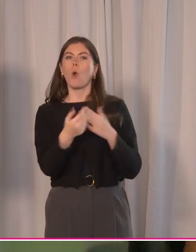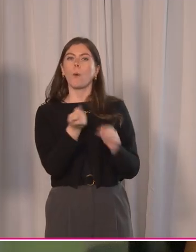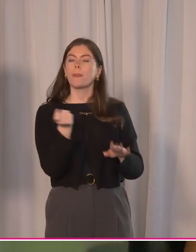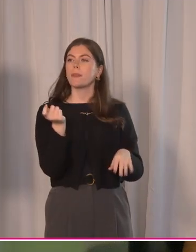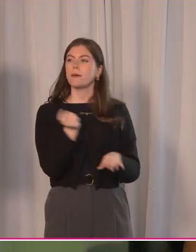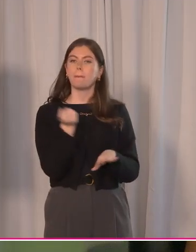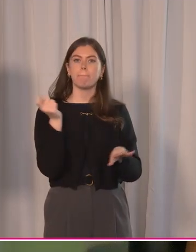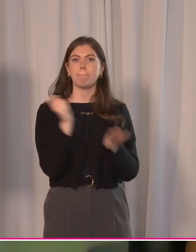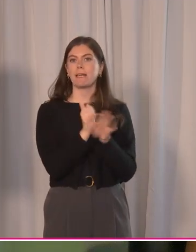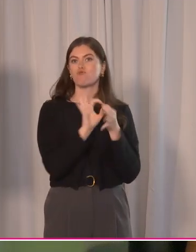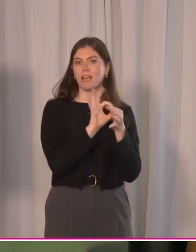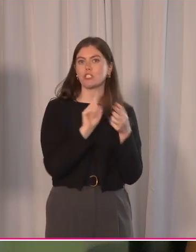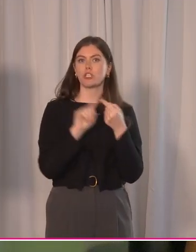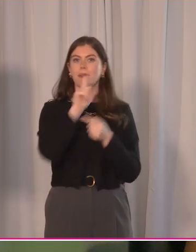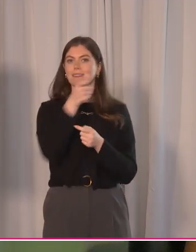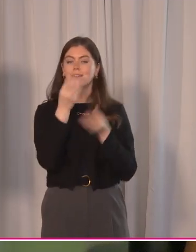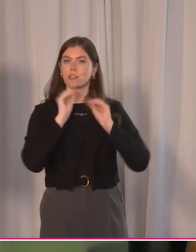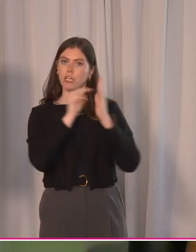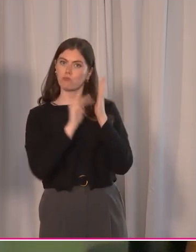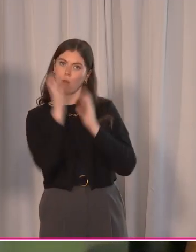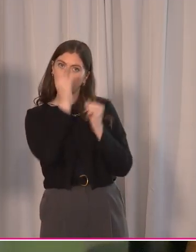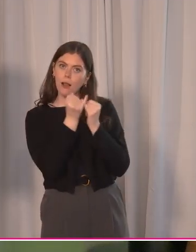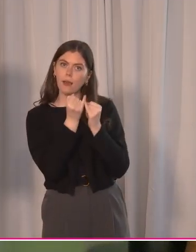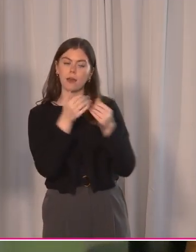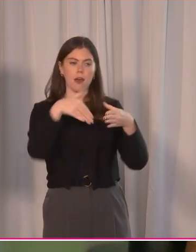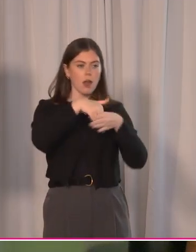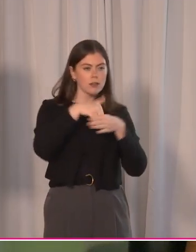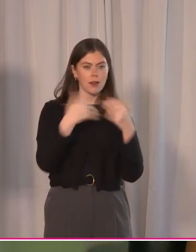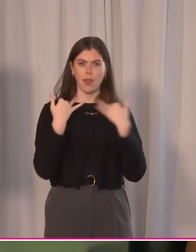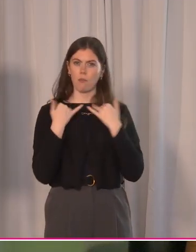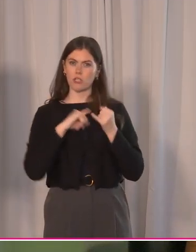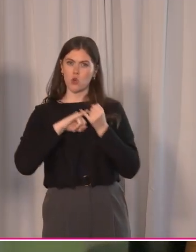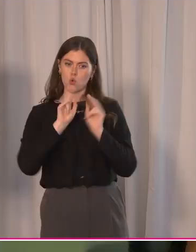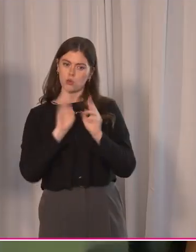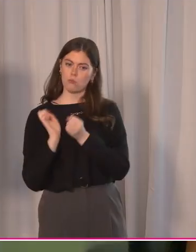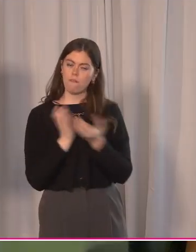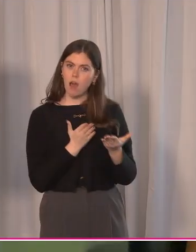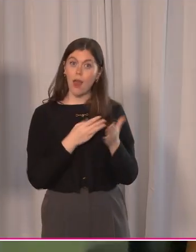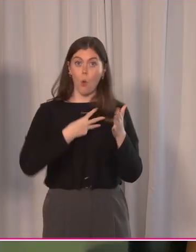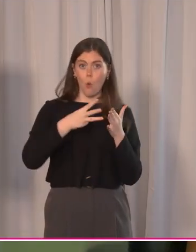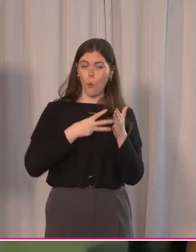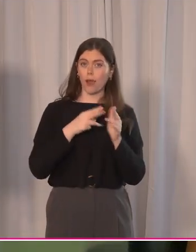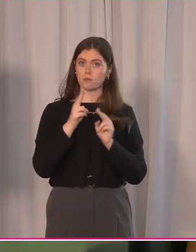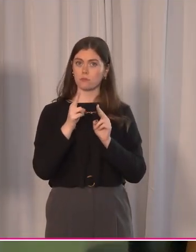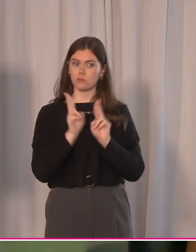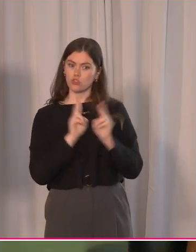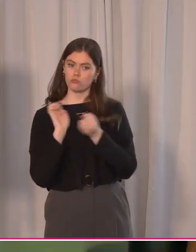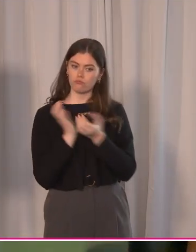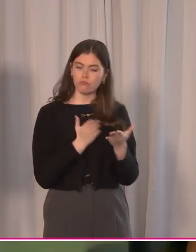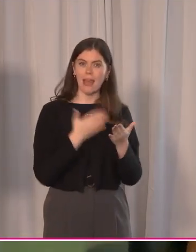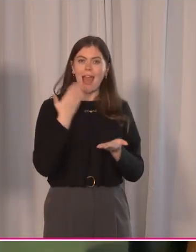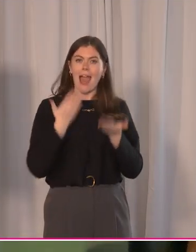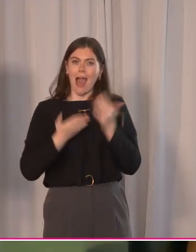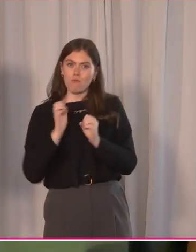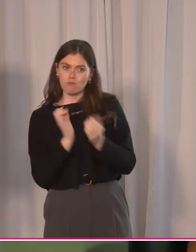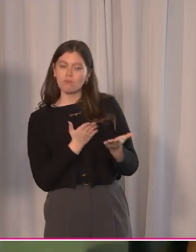education program look like in terms of content? Who should deliver it? When should they deliver it? How should they deliver it? And